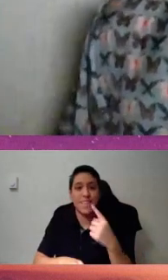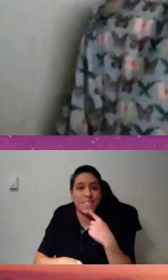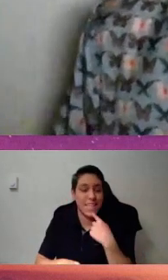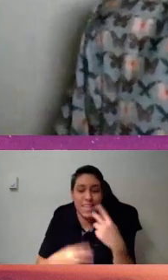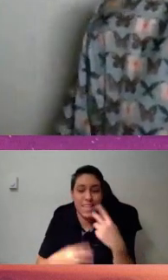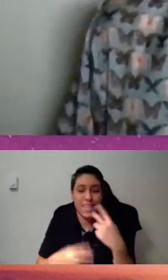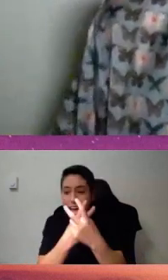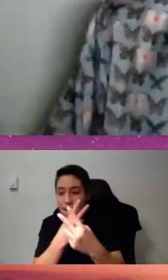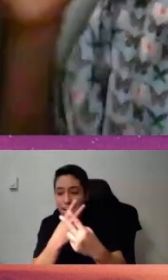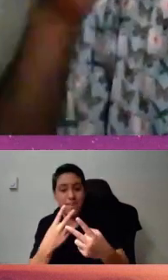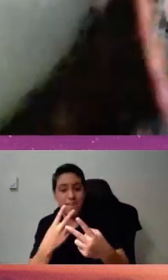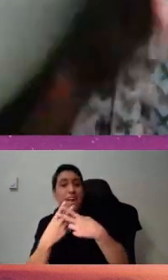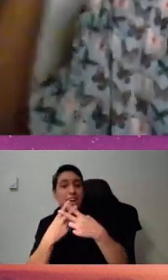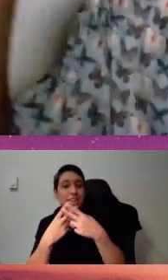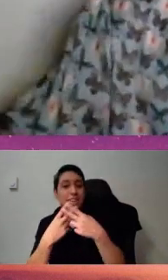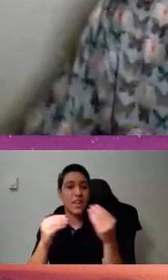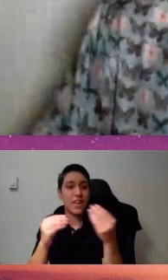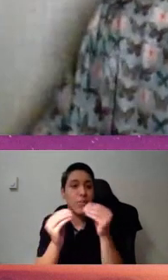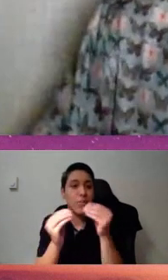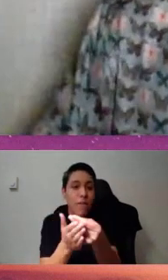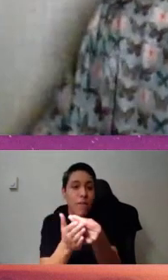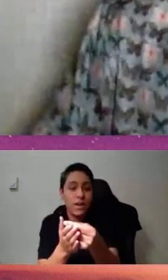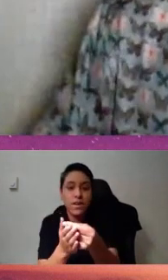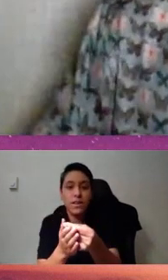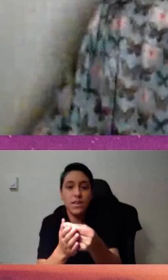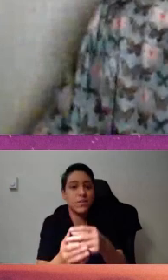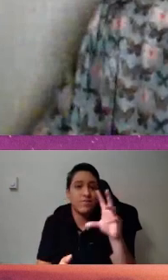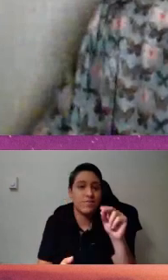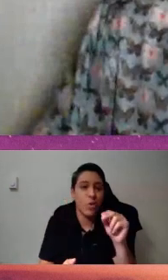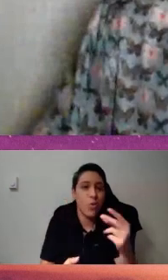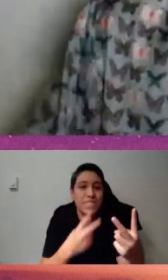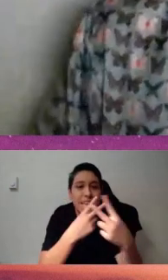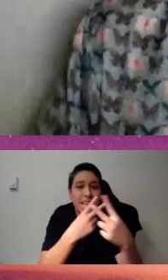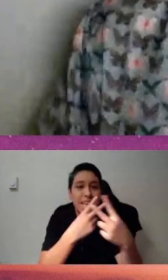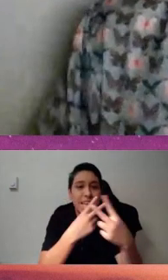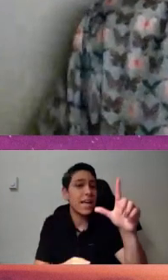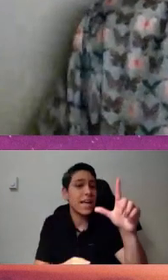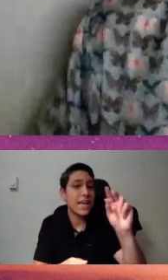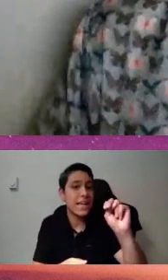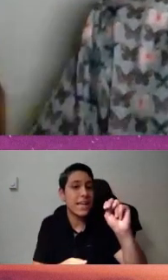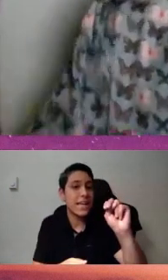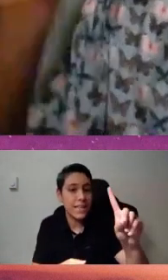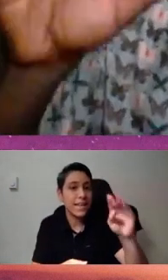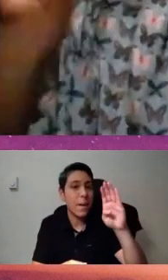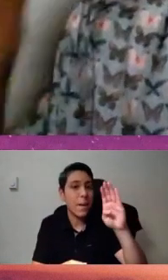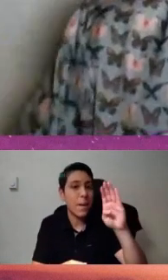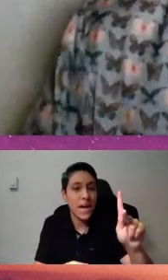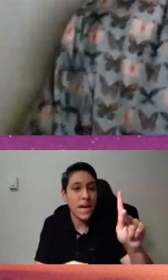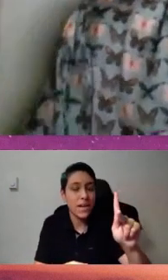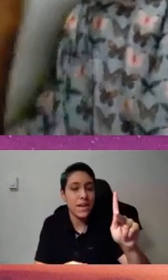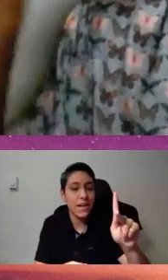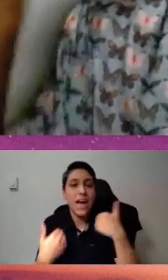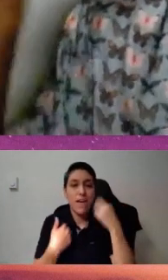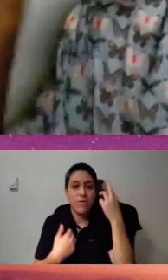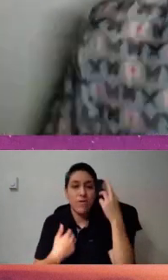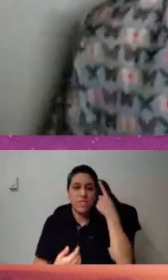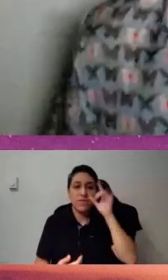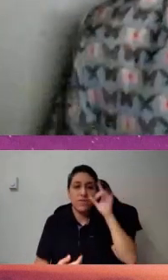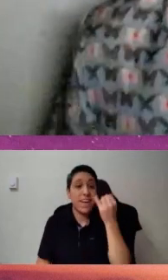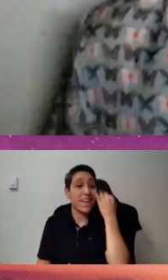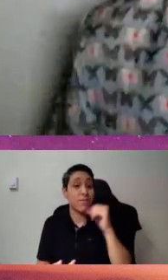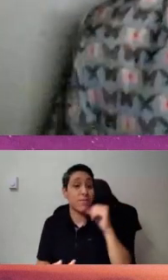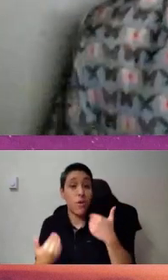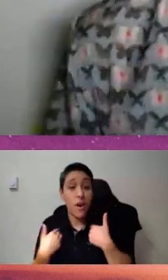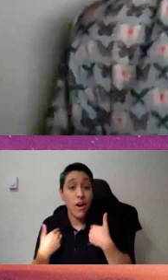more visibility. Actually, it's land back. And there's a reason for that, right? Because if you don't have the trees, then you can't be the